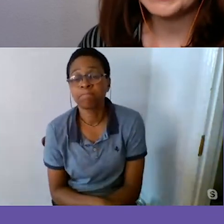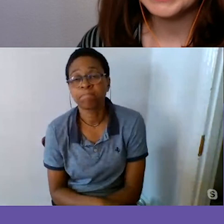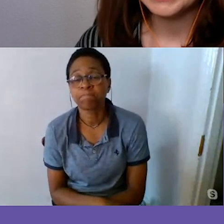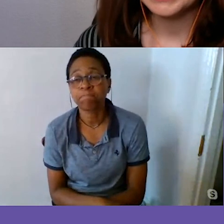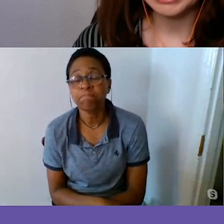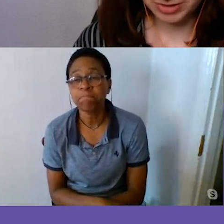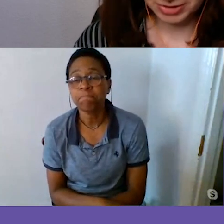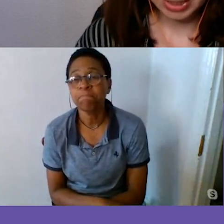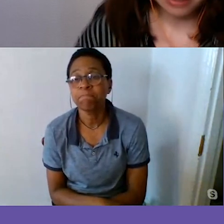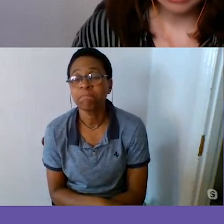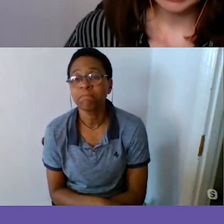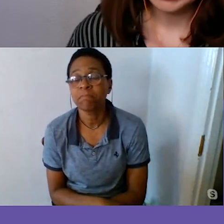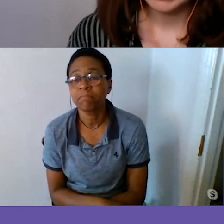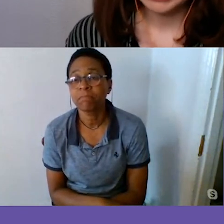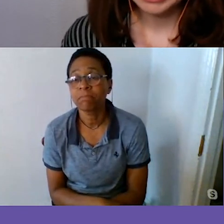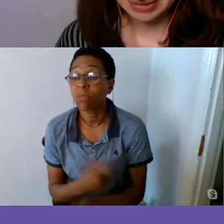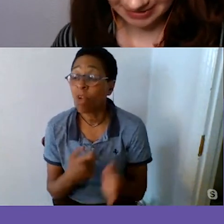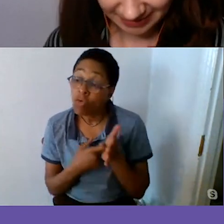Thank you. And Rasheen?